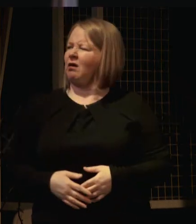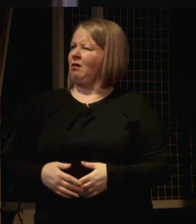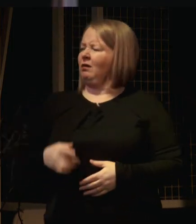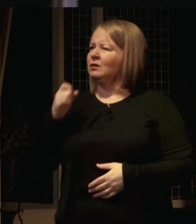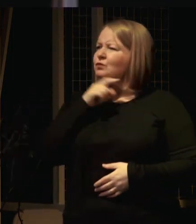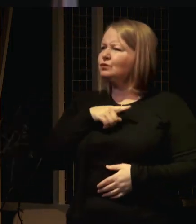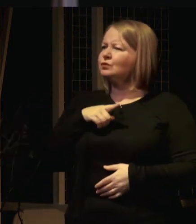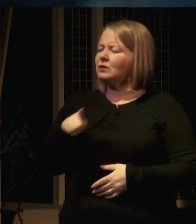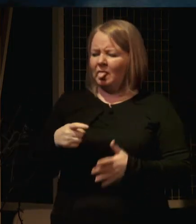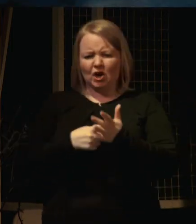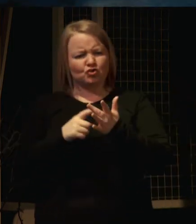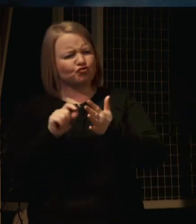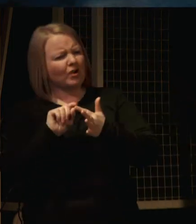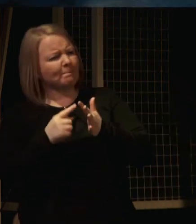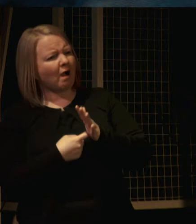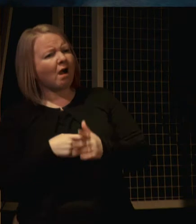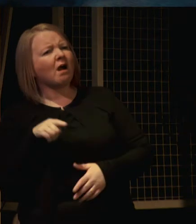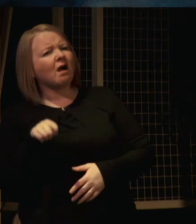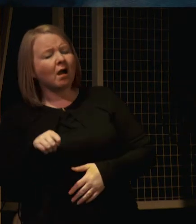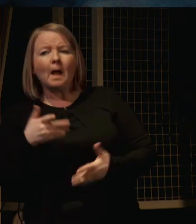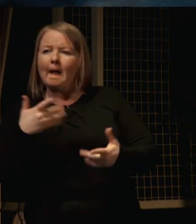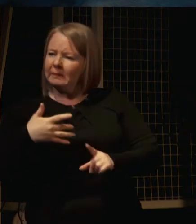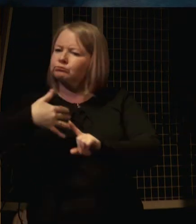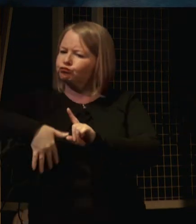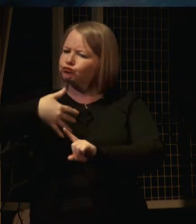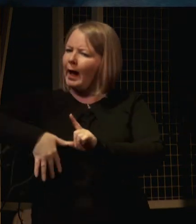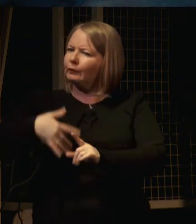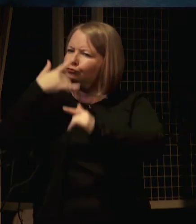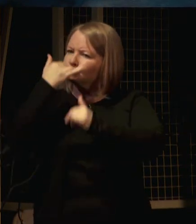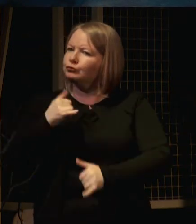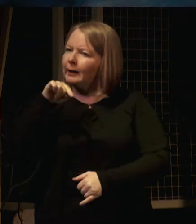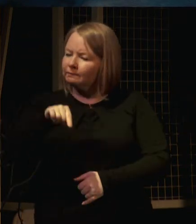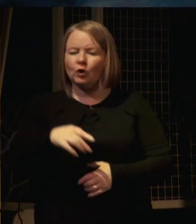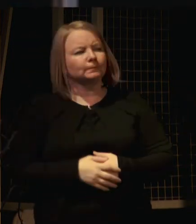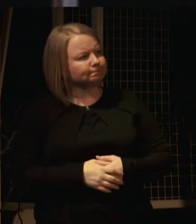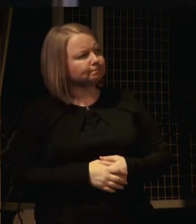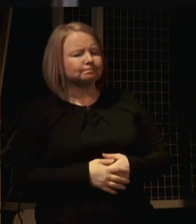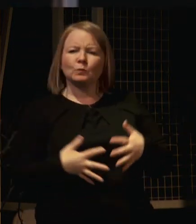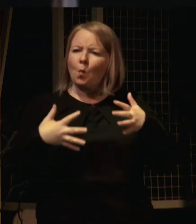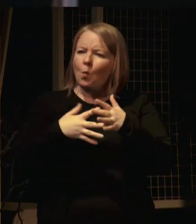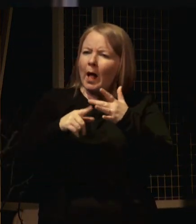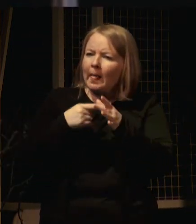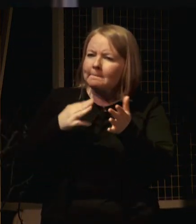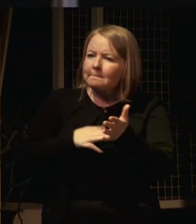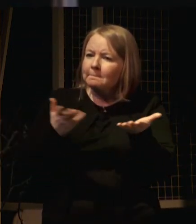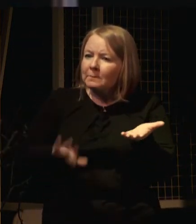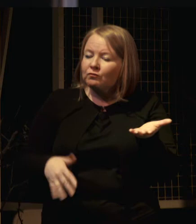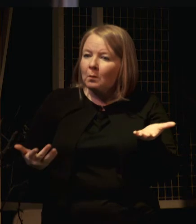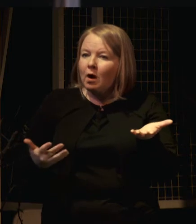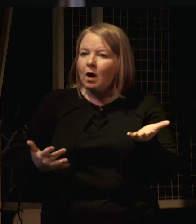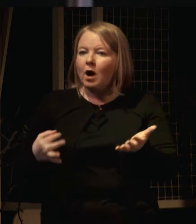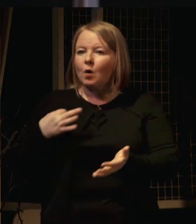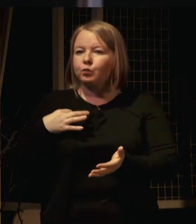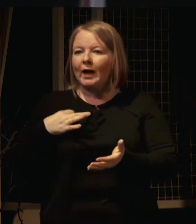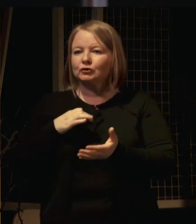He's mentioned the Ripper as well before. Maybe a bit of background check for our William. Good idea. Now, where do you think William came from? The Whitechapel area